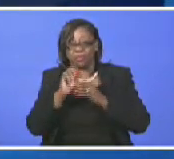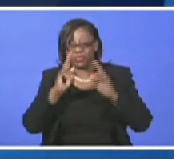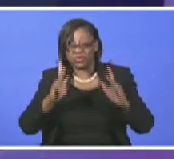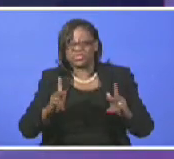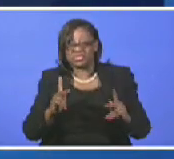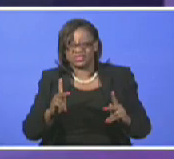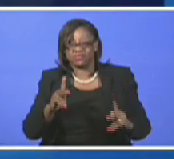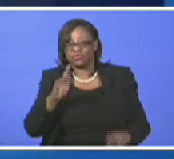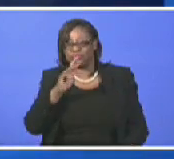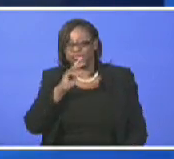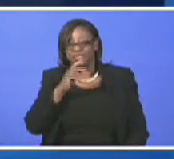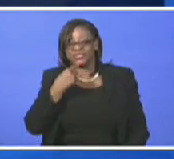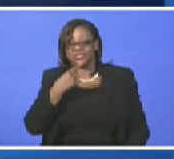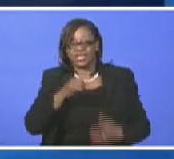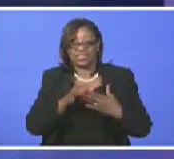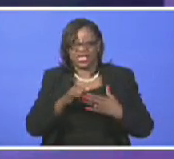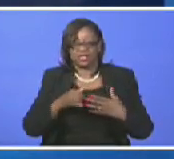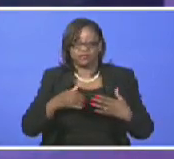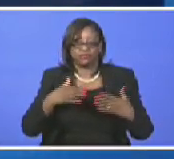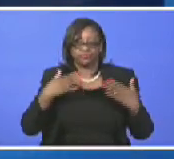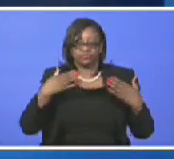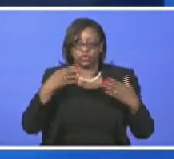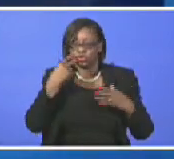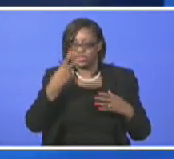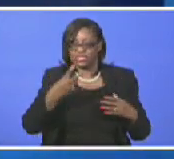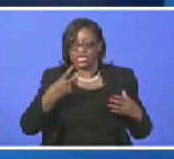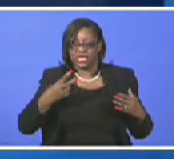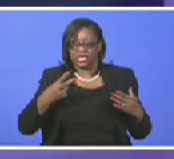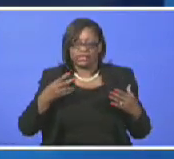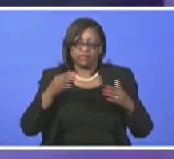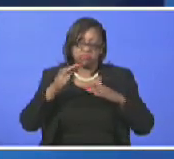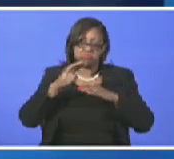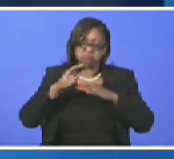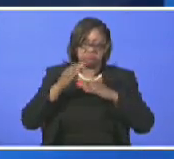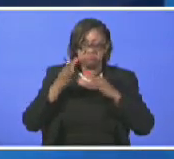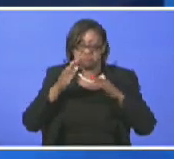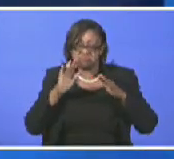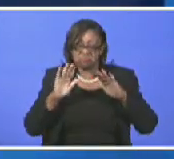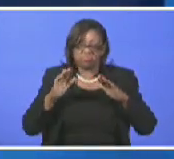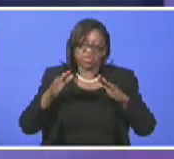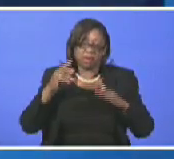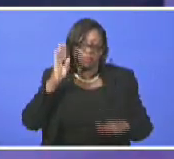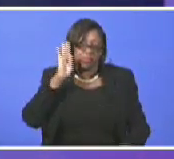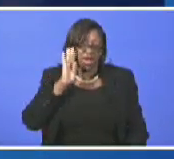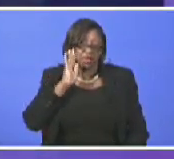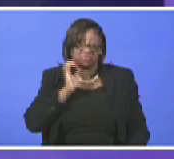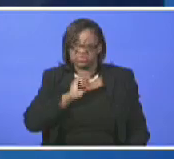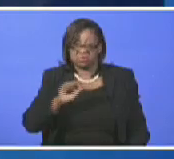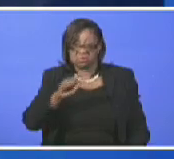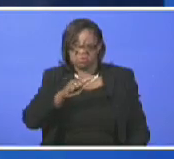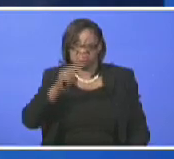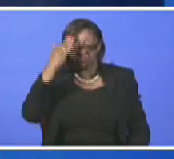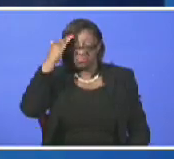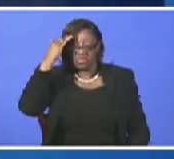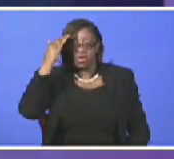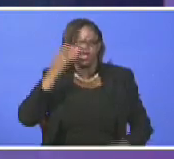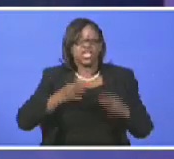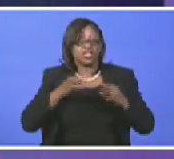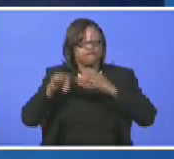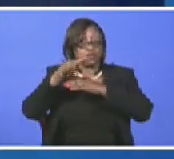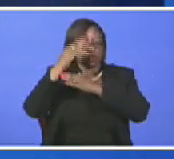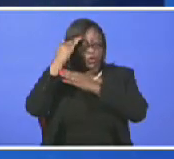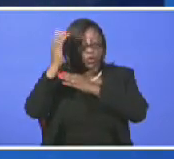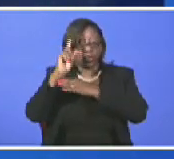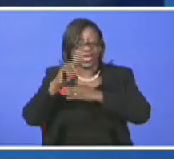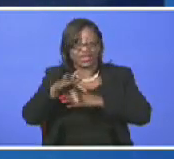Medium brown complexion and medium build are the only characteristics authorities have provided. However, if you can assist